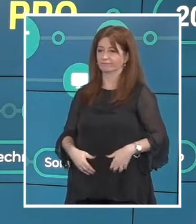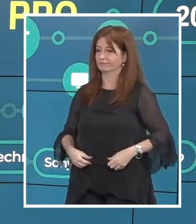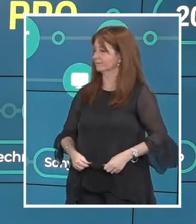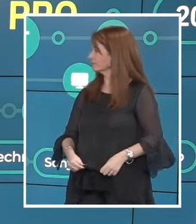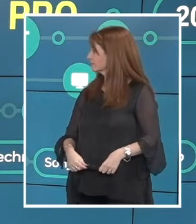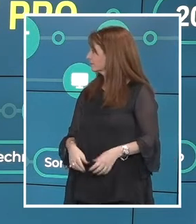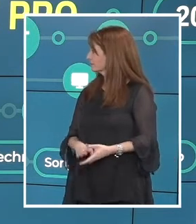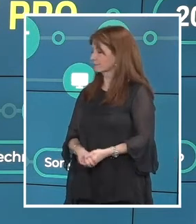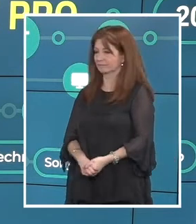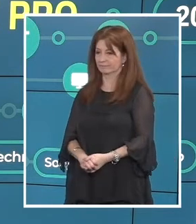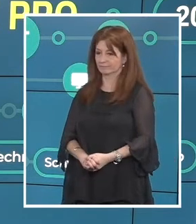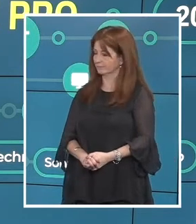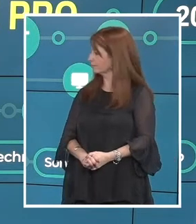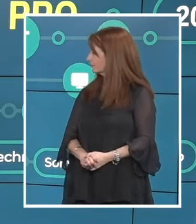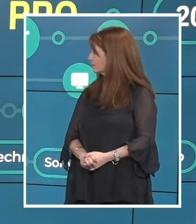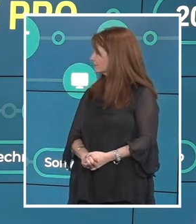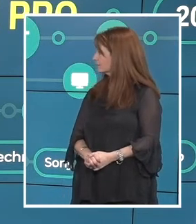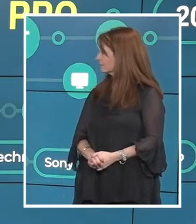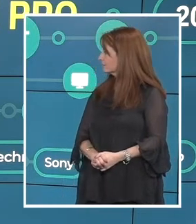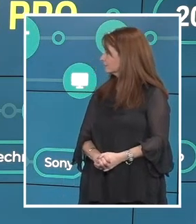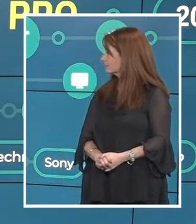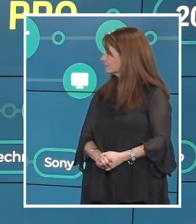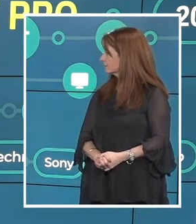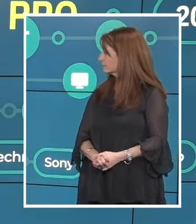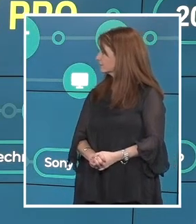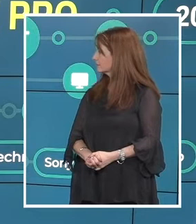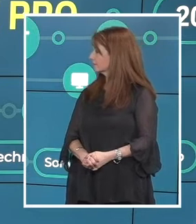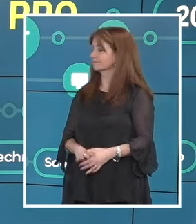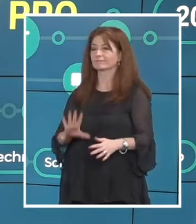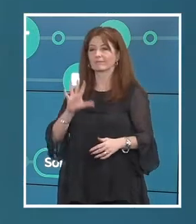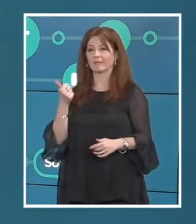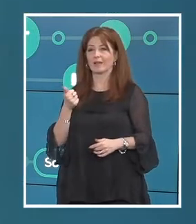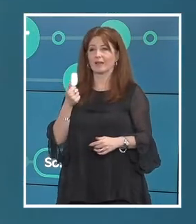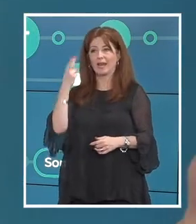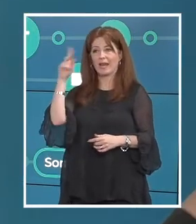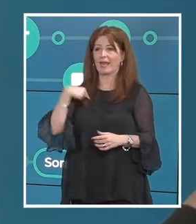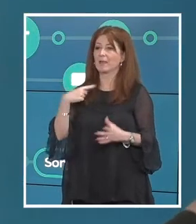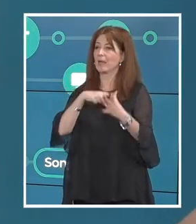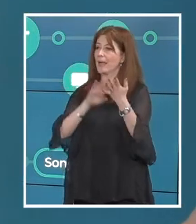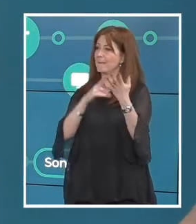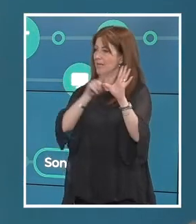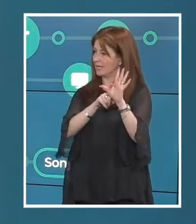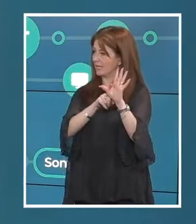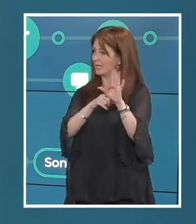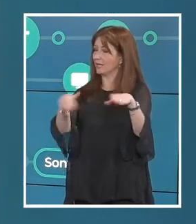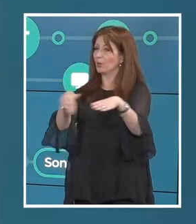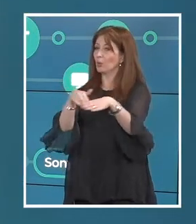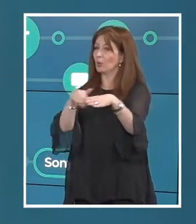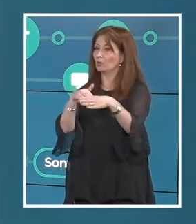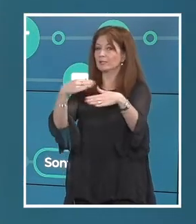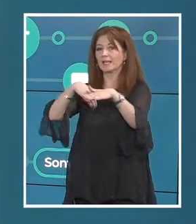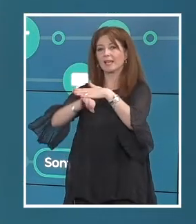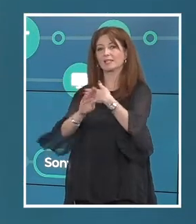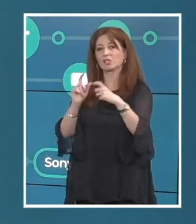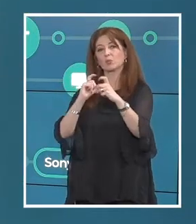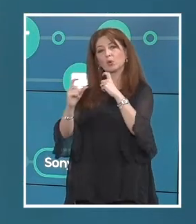to? Yeah. Oh, mic's working, that's great. Hi, my name's Amy, and I'm part of the internal